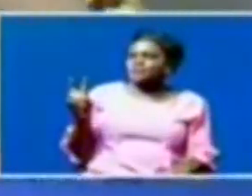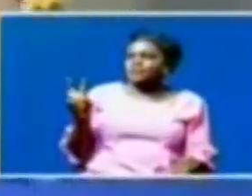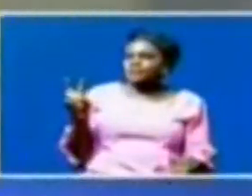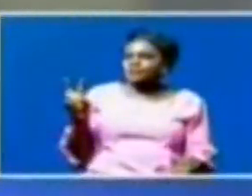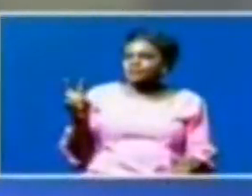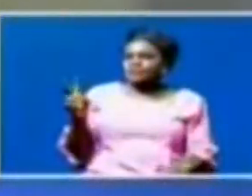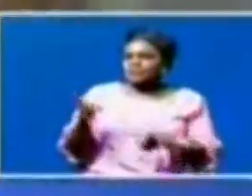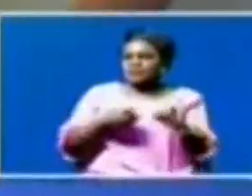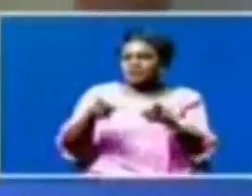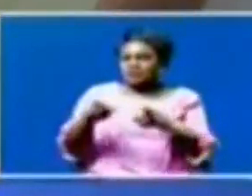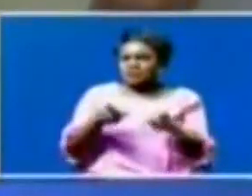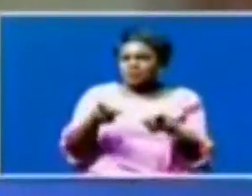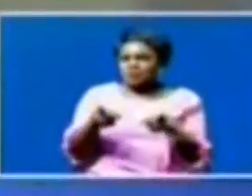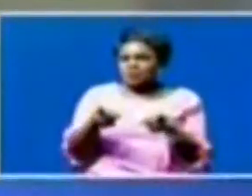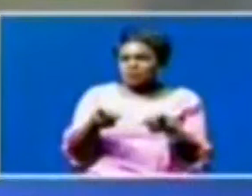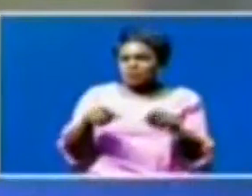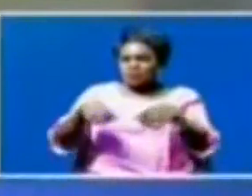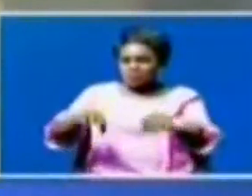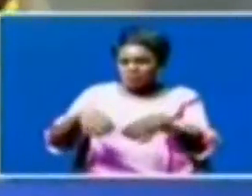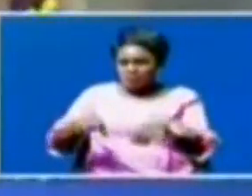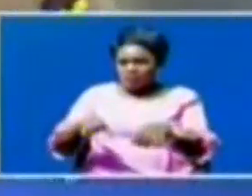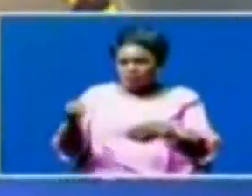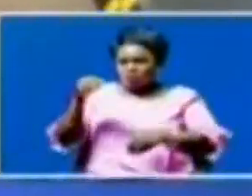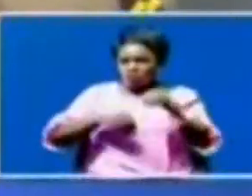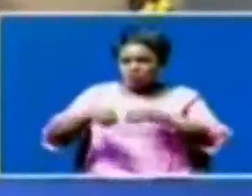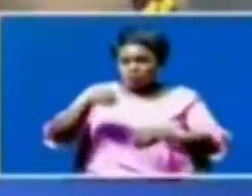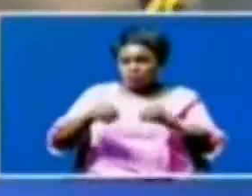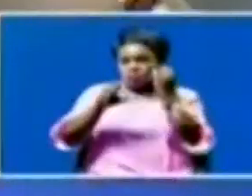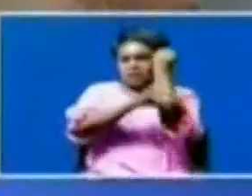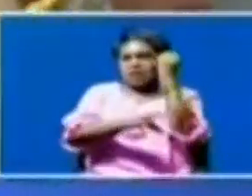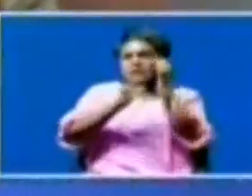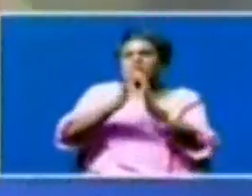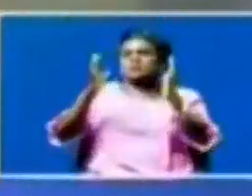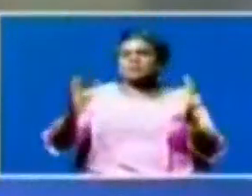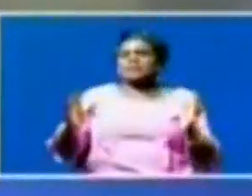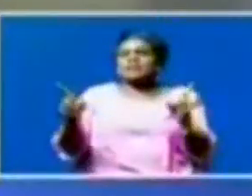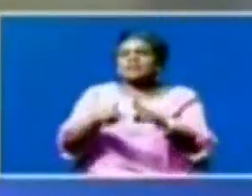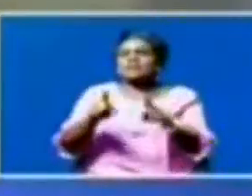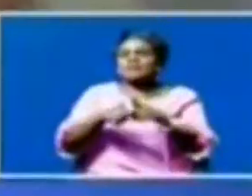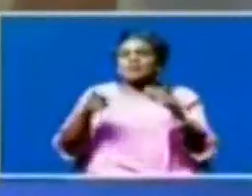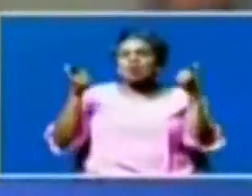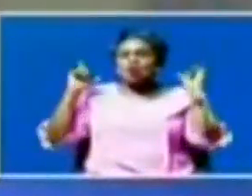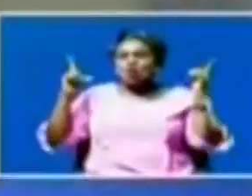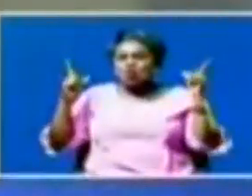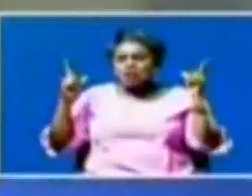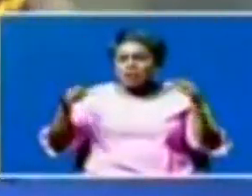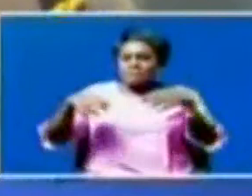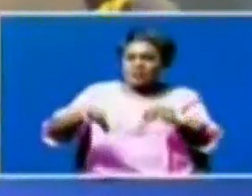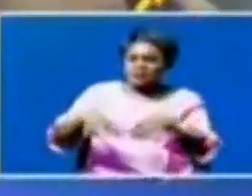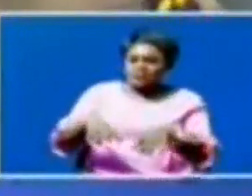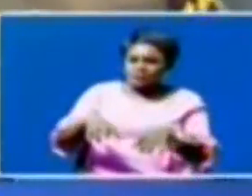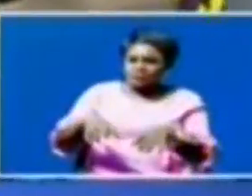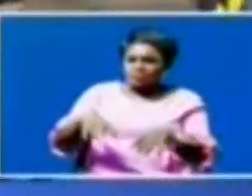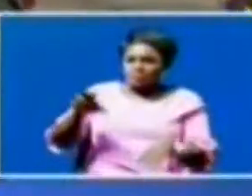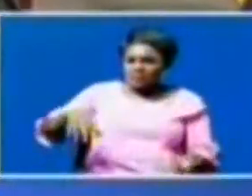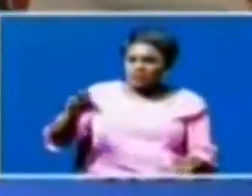the trucks on our highways, because they also contribute to the carnage in a very big way. And it's not only the trucks and the matatus and